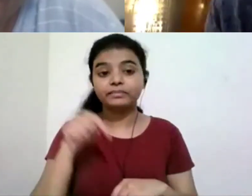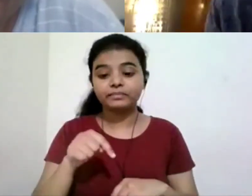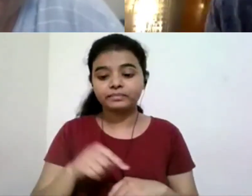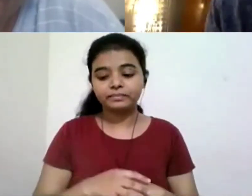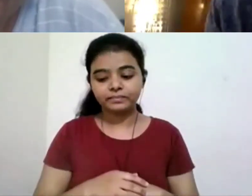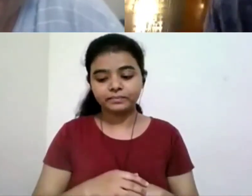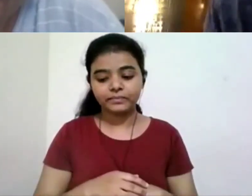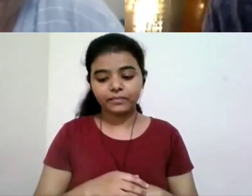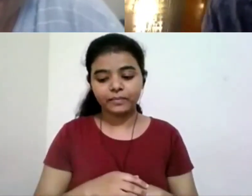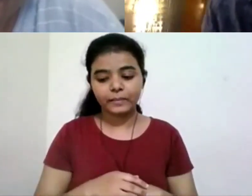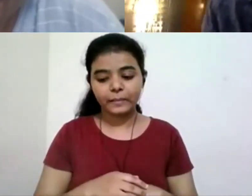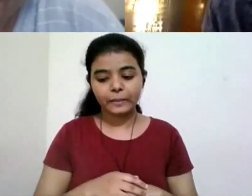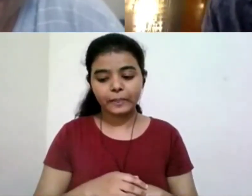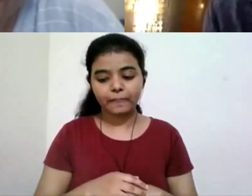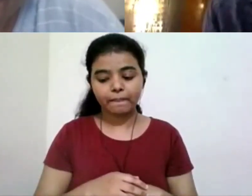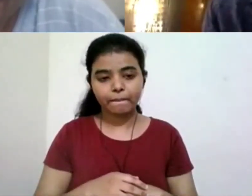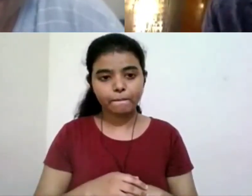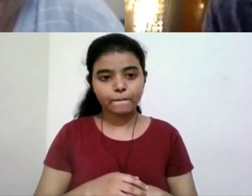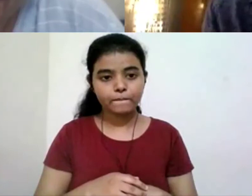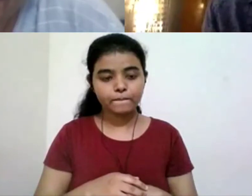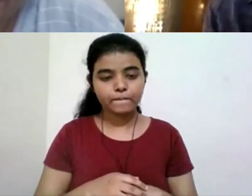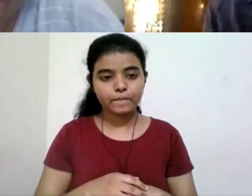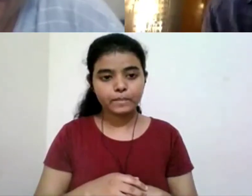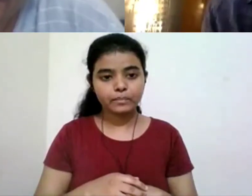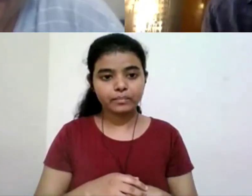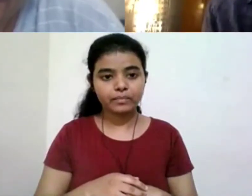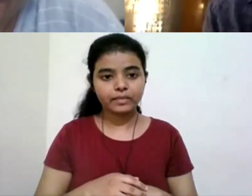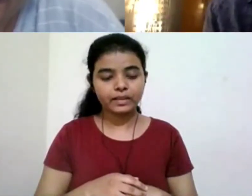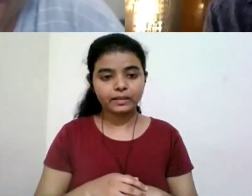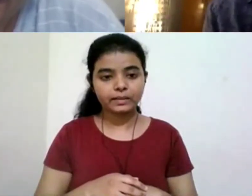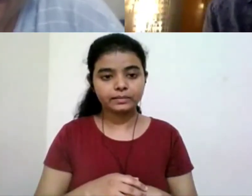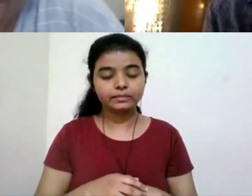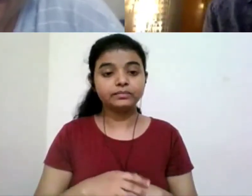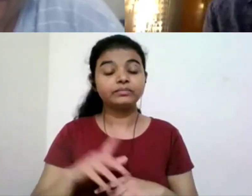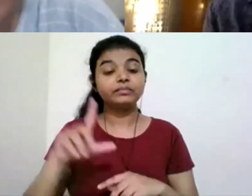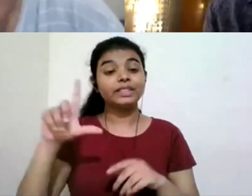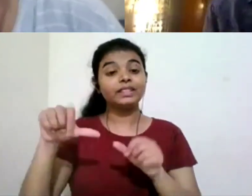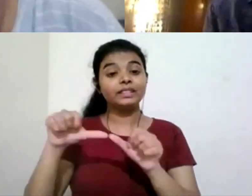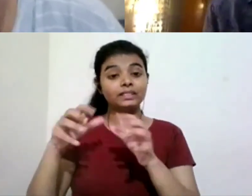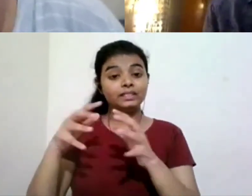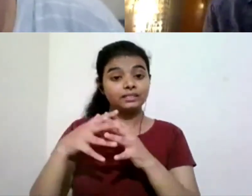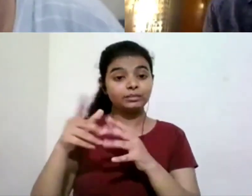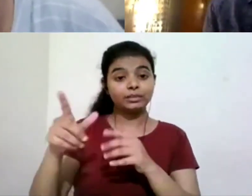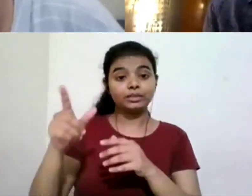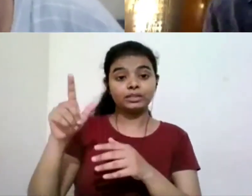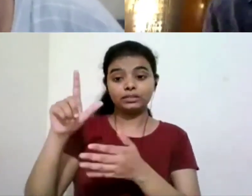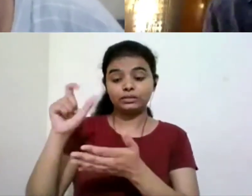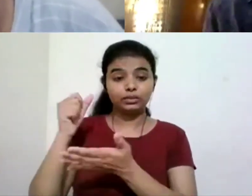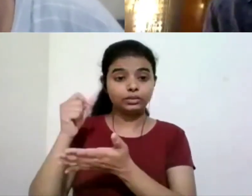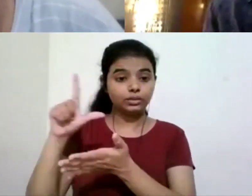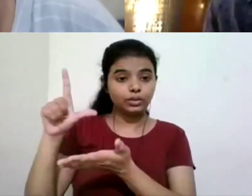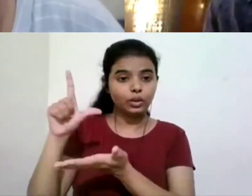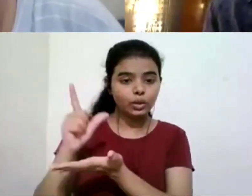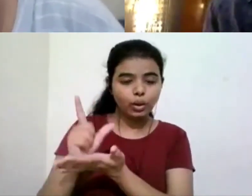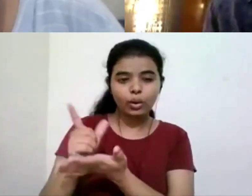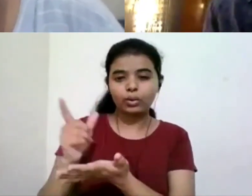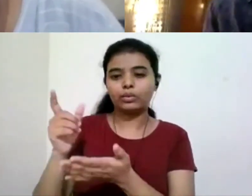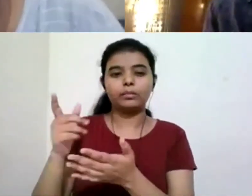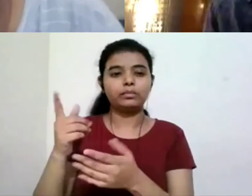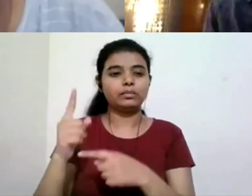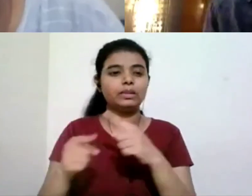Today I have this. I just go back to the question of legitimacy of the disability studies to other